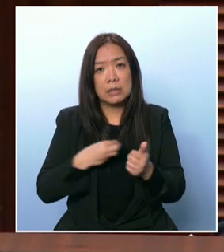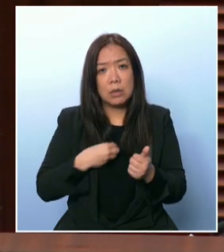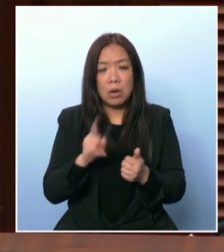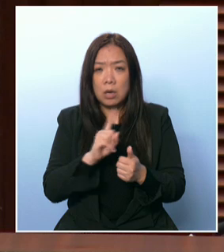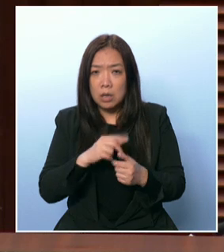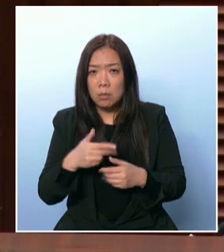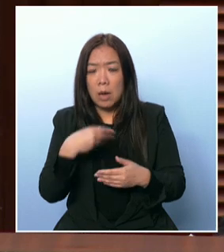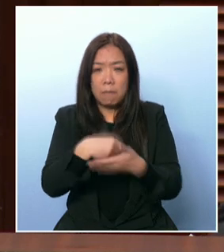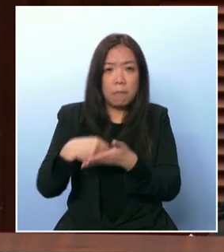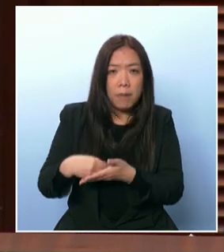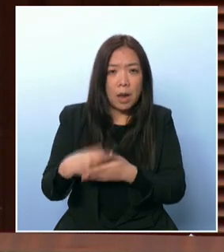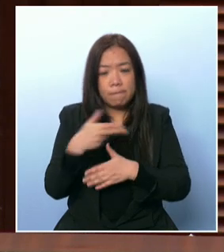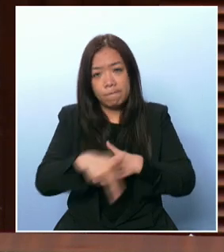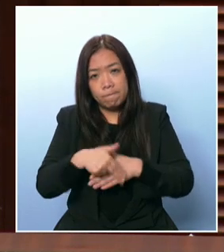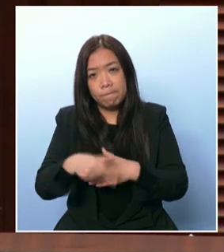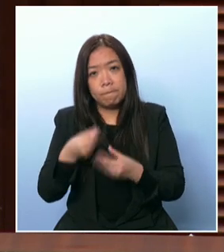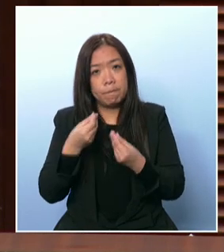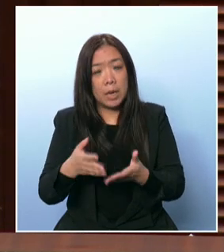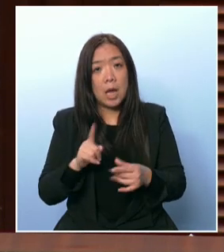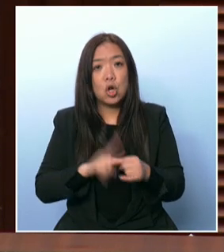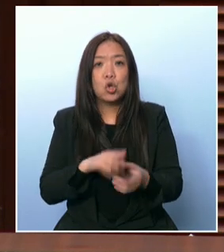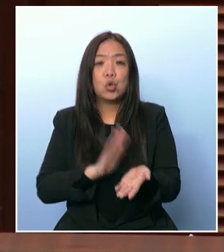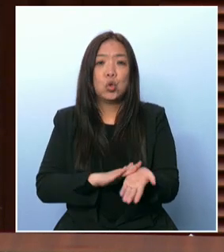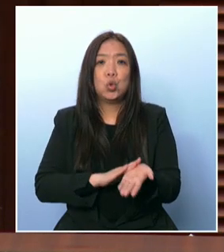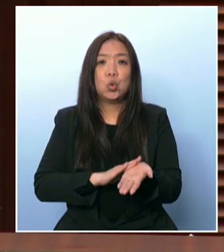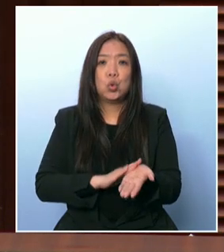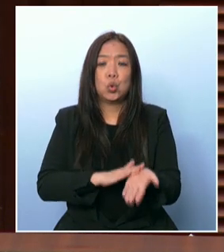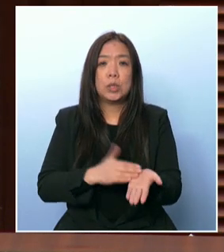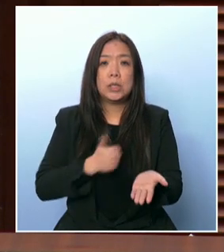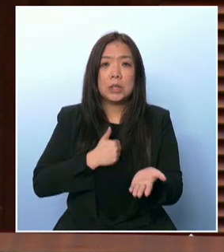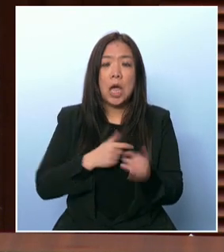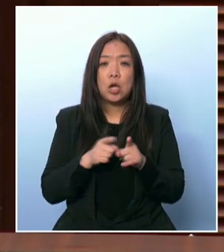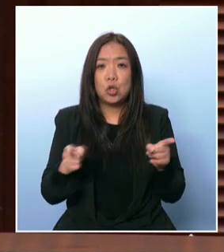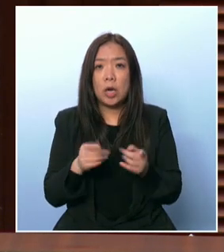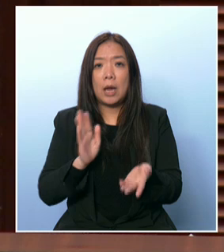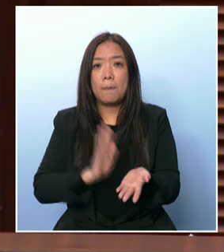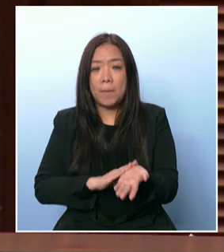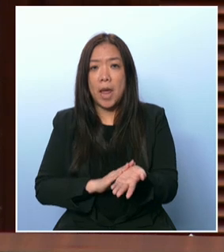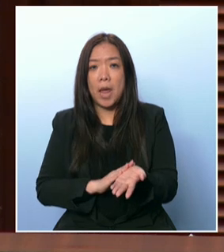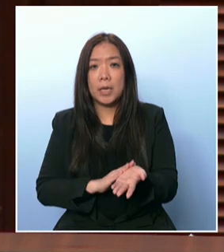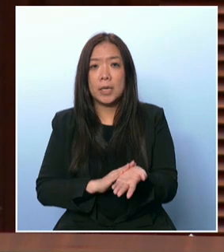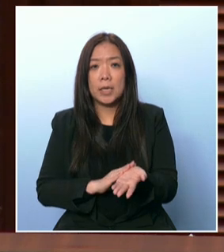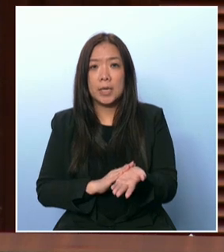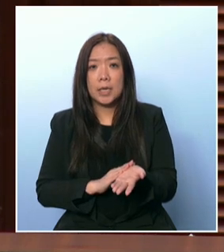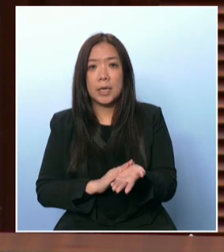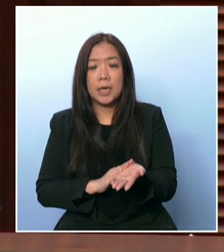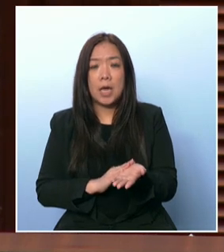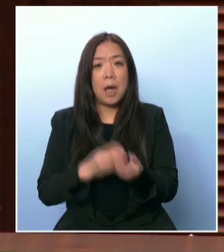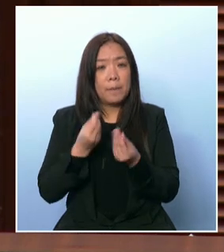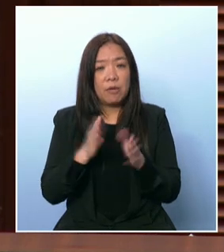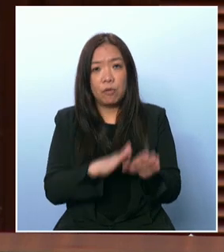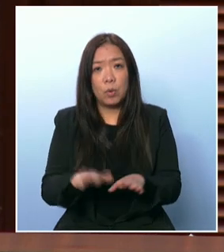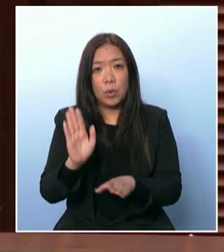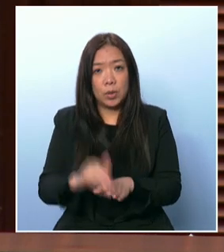Chen. That includes strengthening the role of CM in primary health care and enhance the role played by CM practitioners,